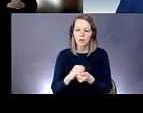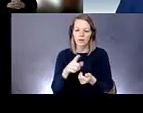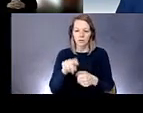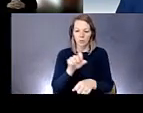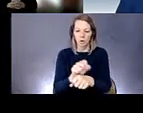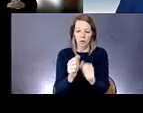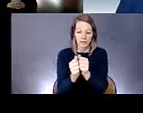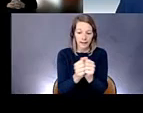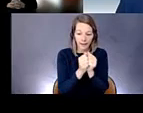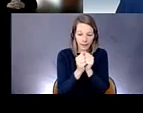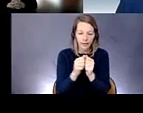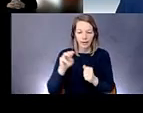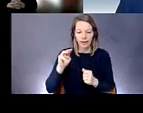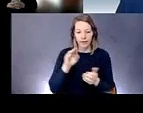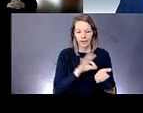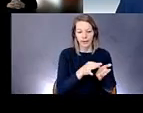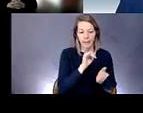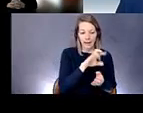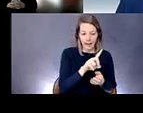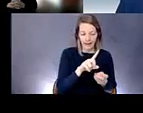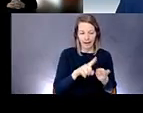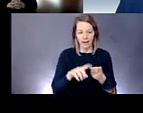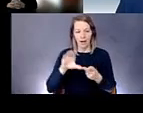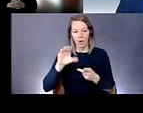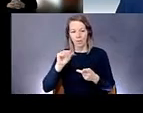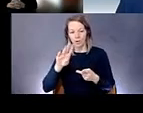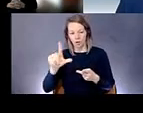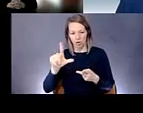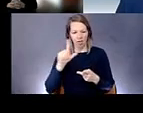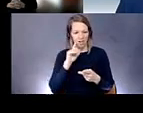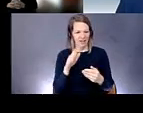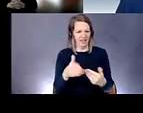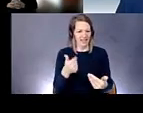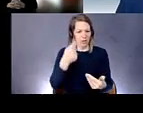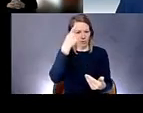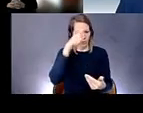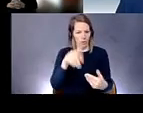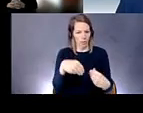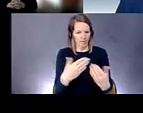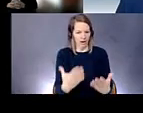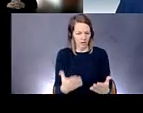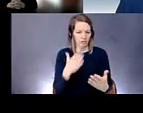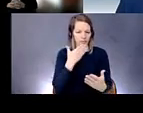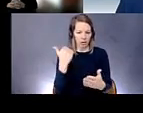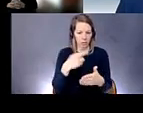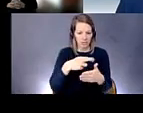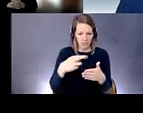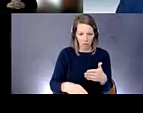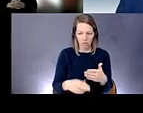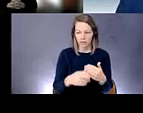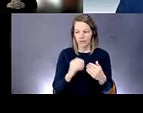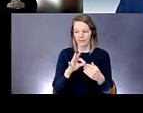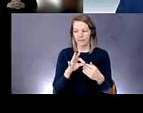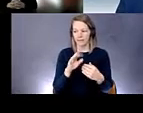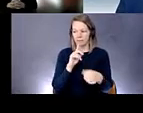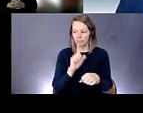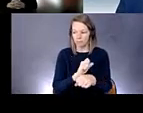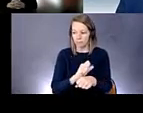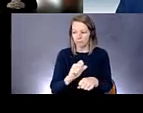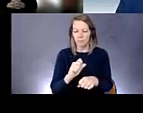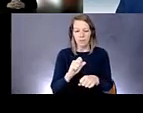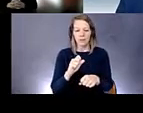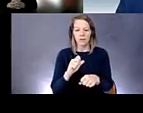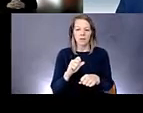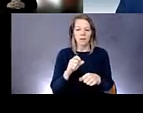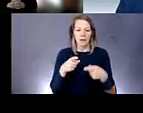together as Medicaid and commercial to make it easier for providers, we can get a better outcome, get better results if we make sure we're focused and